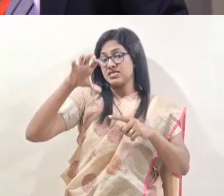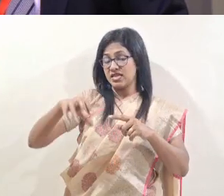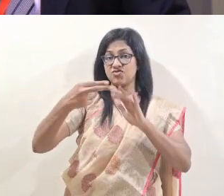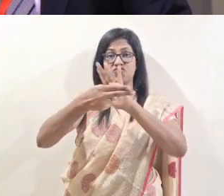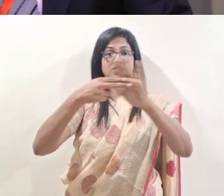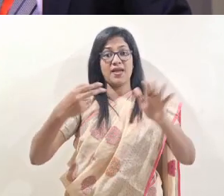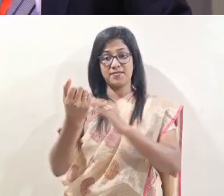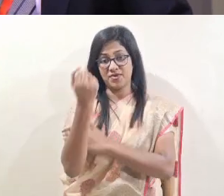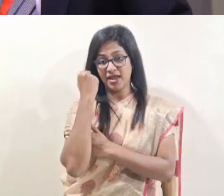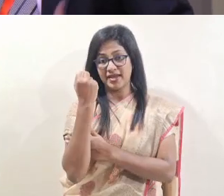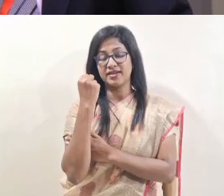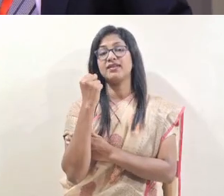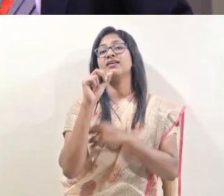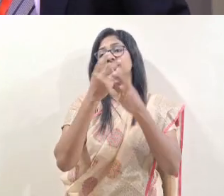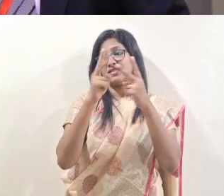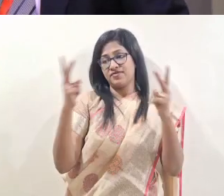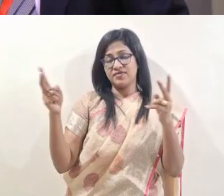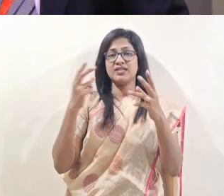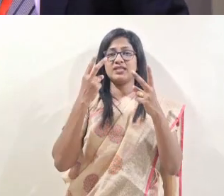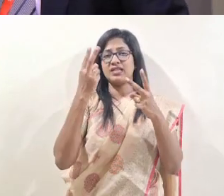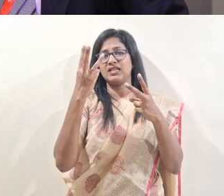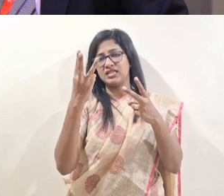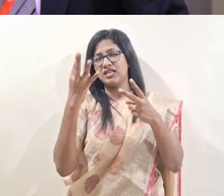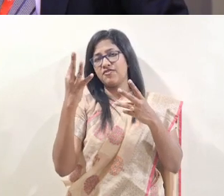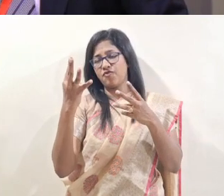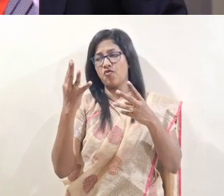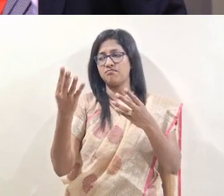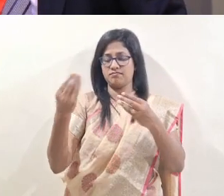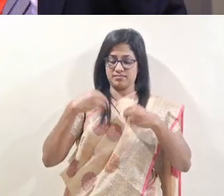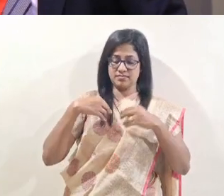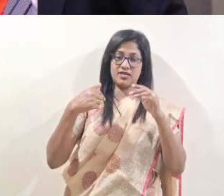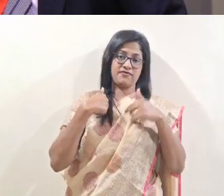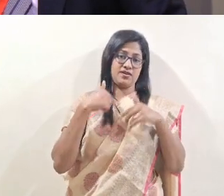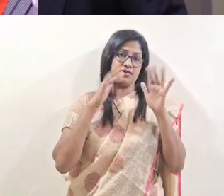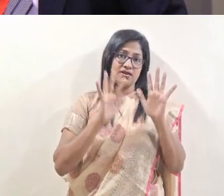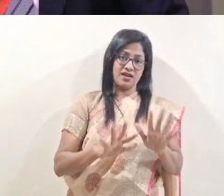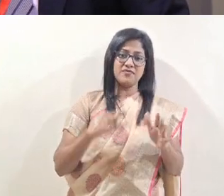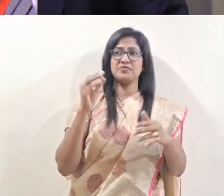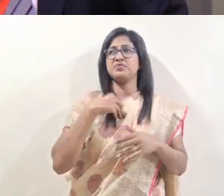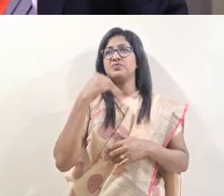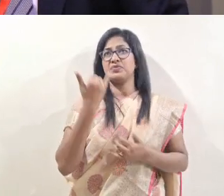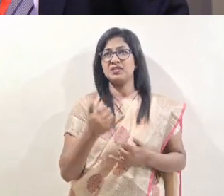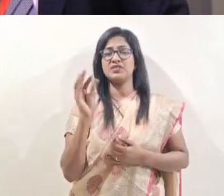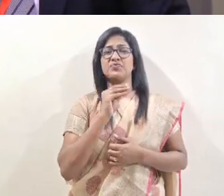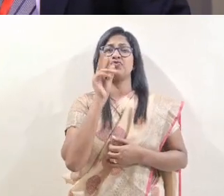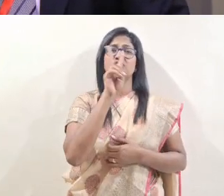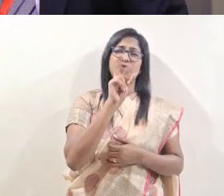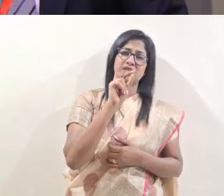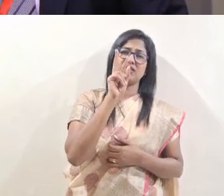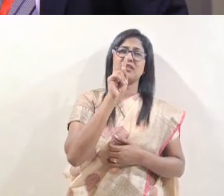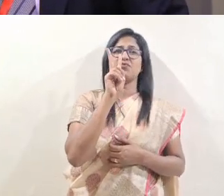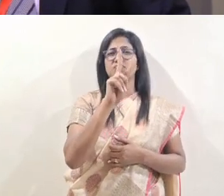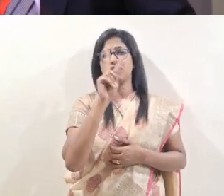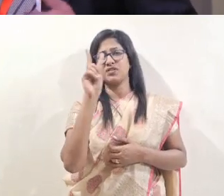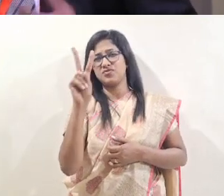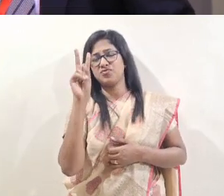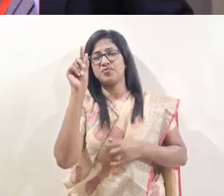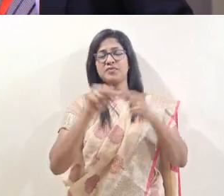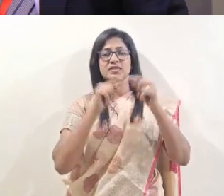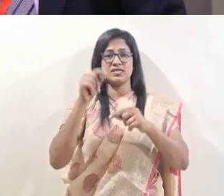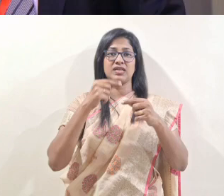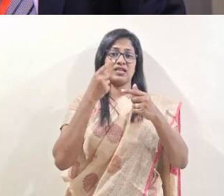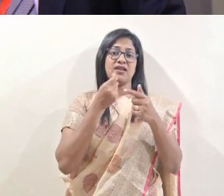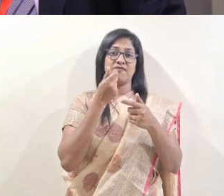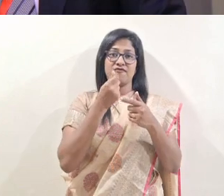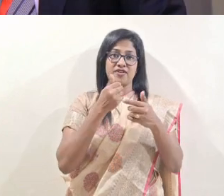rights. These are the multiple things, 3-4 things we are doing it. Currently, we are at about 20 to 22% of our fare revenue box. We still